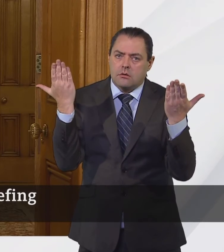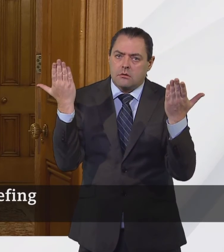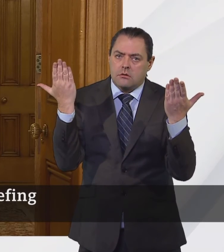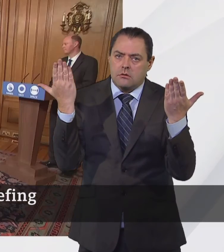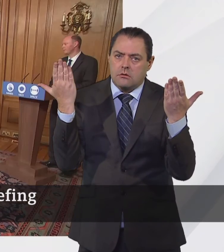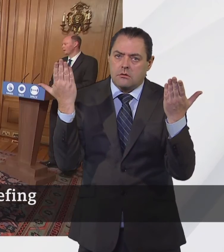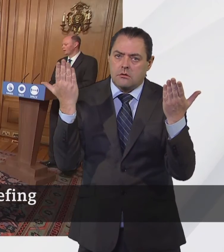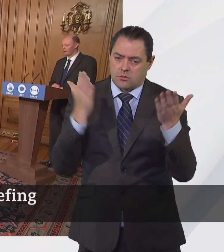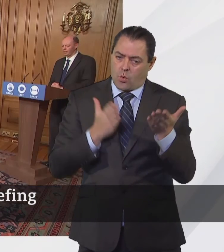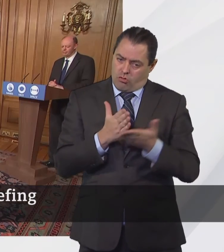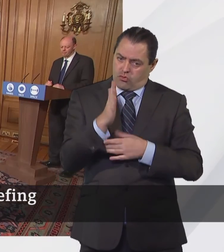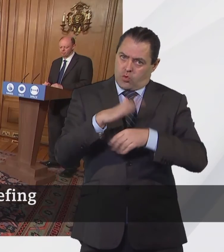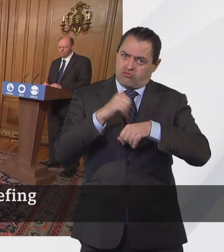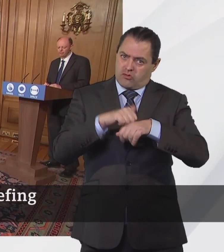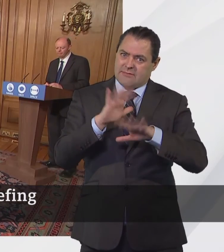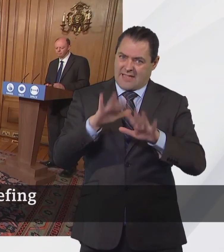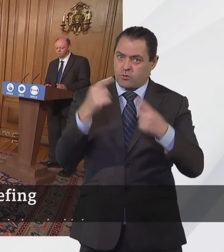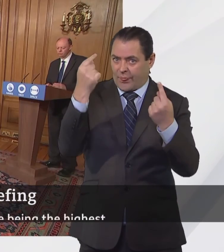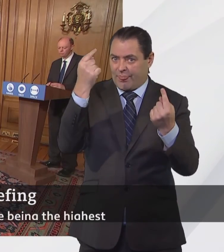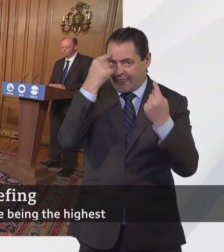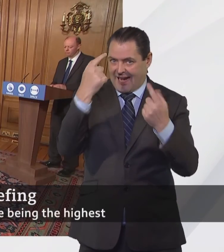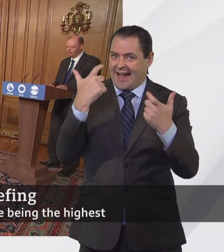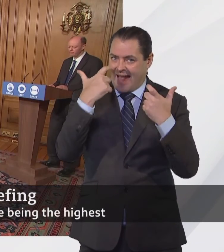great deal. In terms of